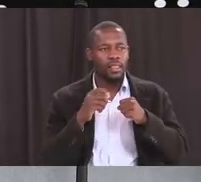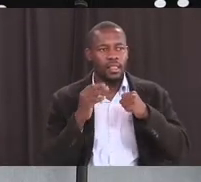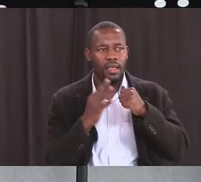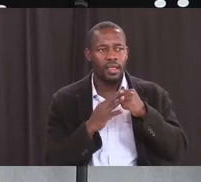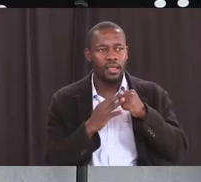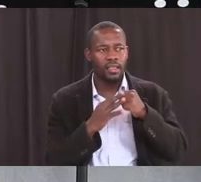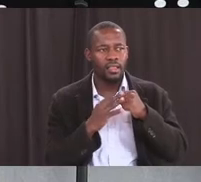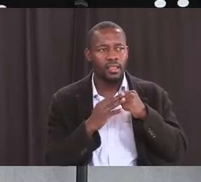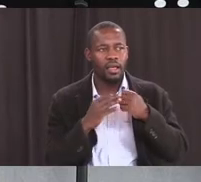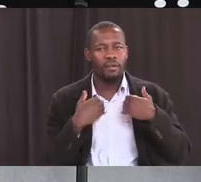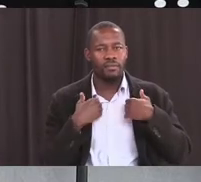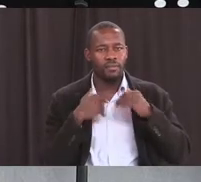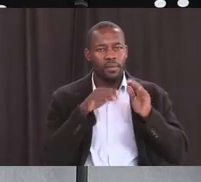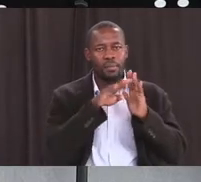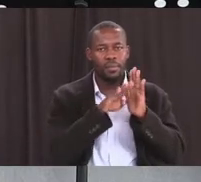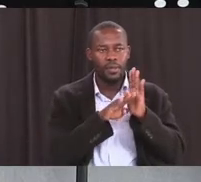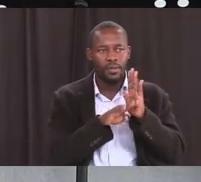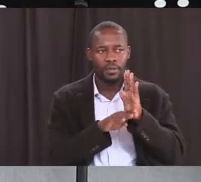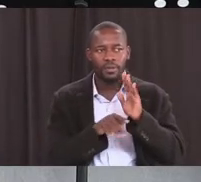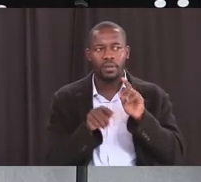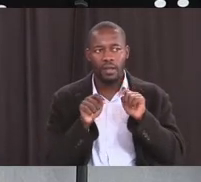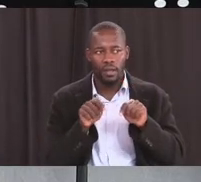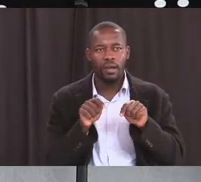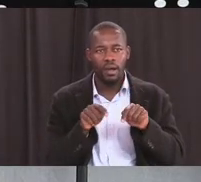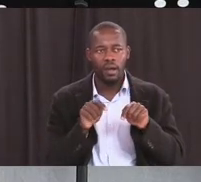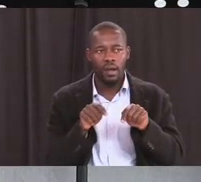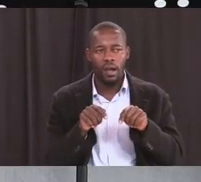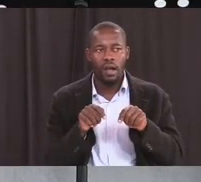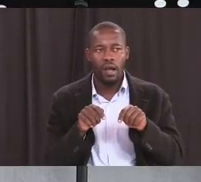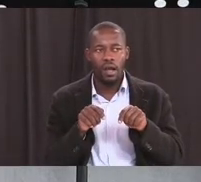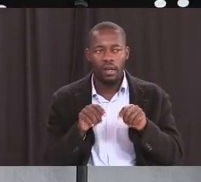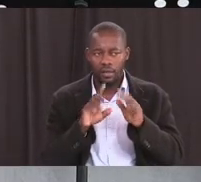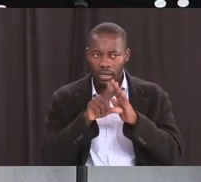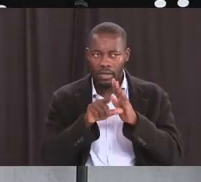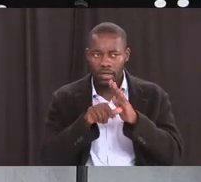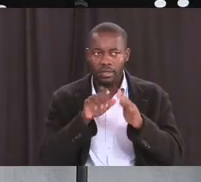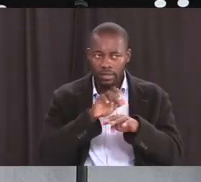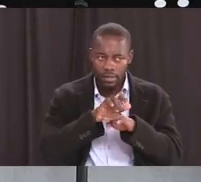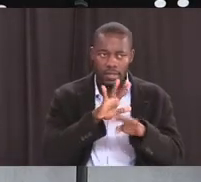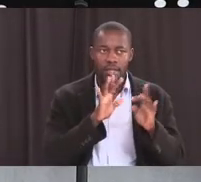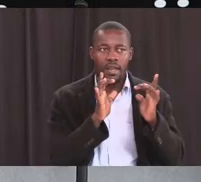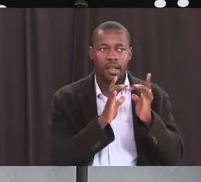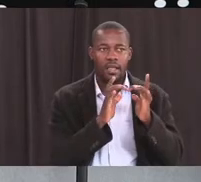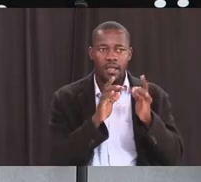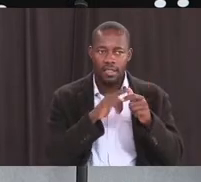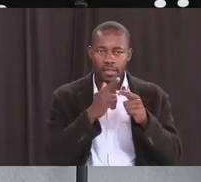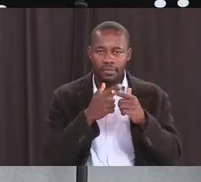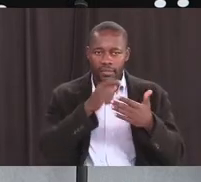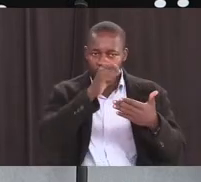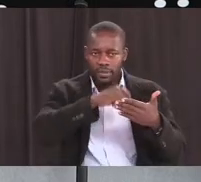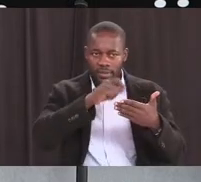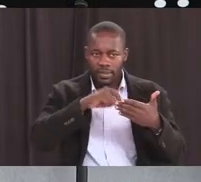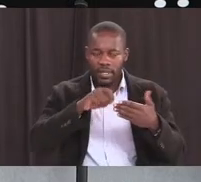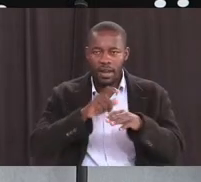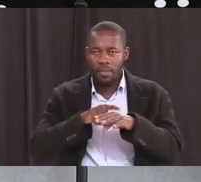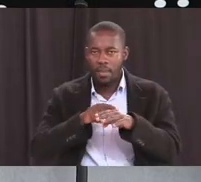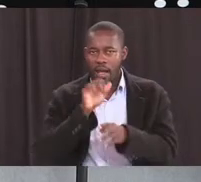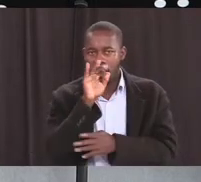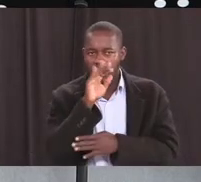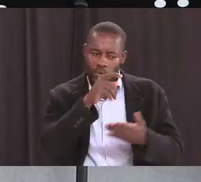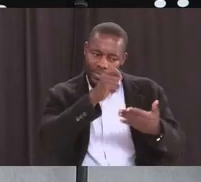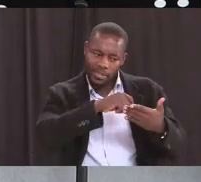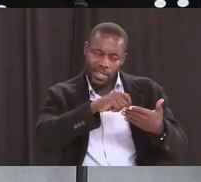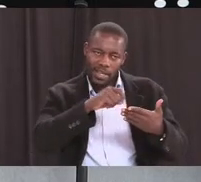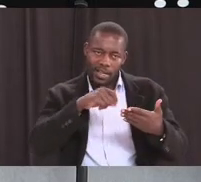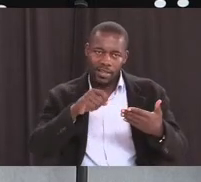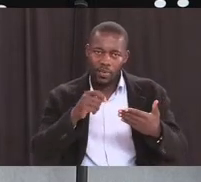online. There'll be a link where you can just click and sign up for that. And why we ask people to sign up is just so that we